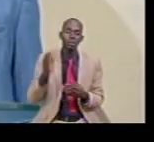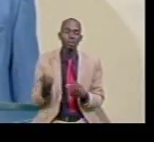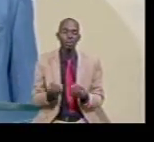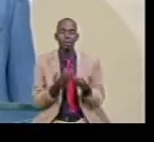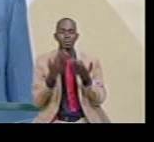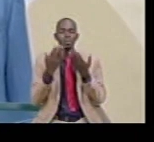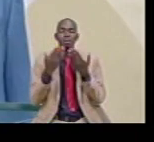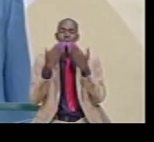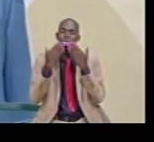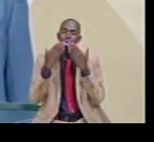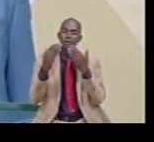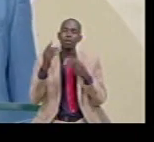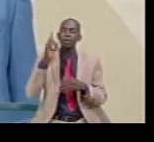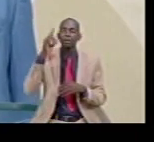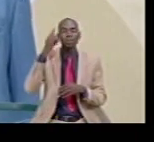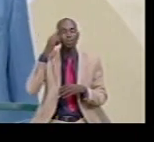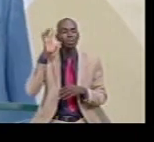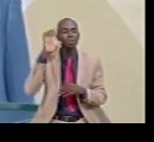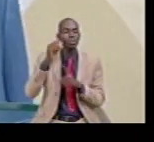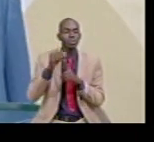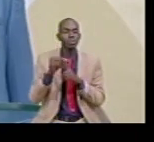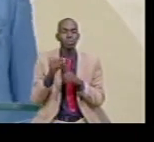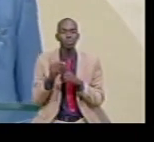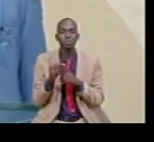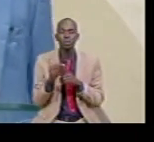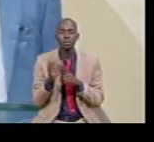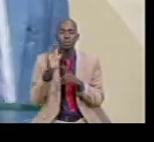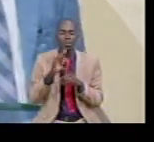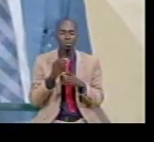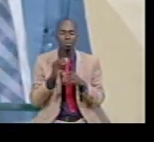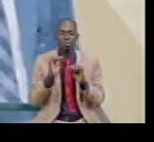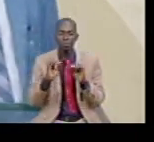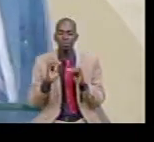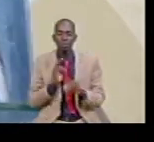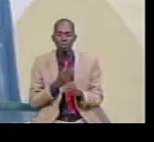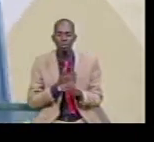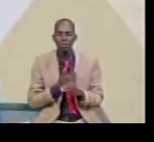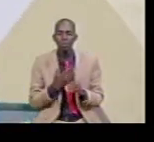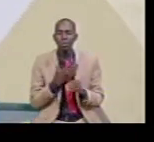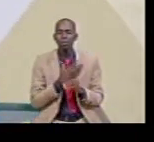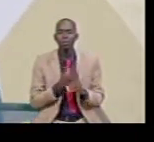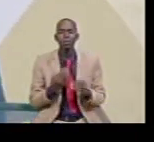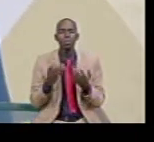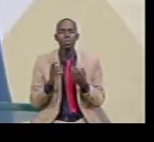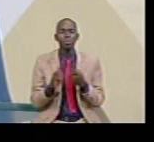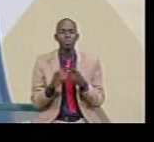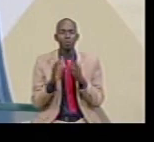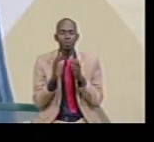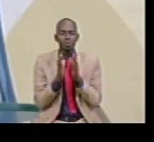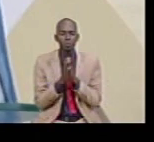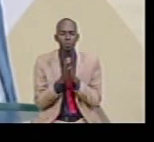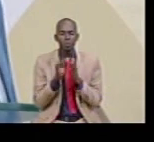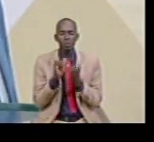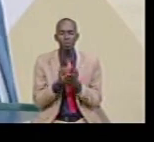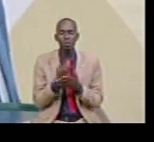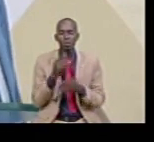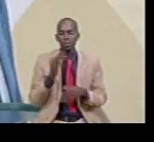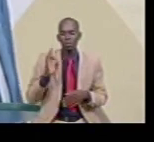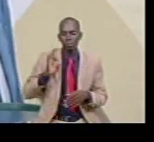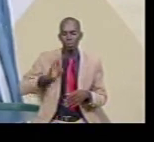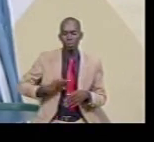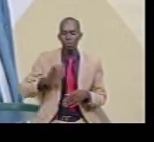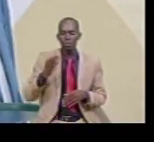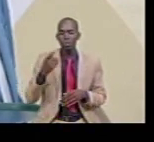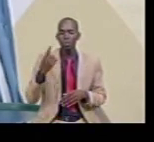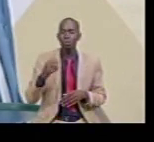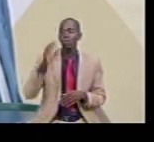he shed on the cross. And want to pray the benefit of the cross will not be in